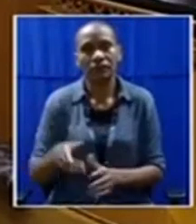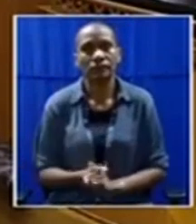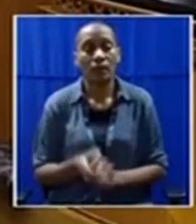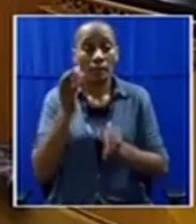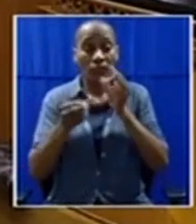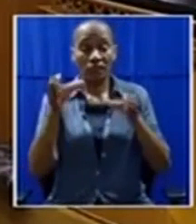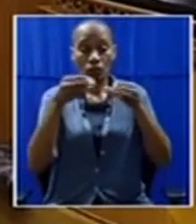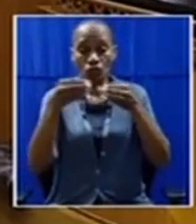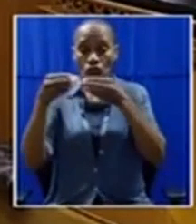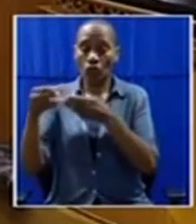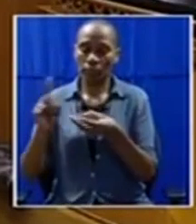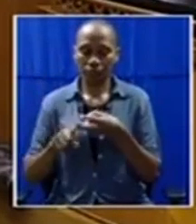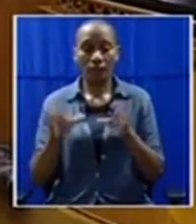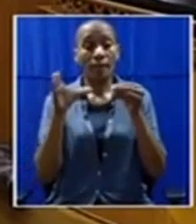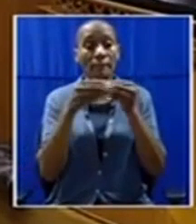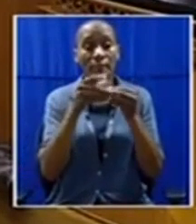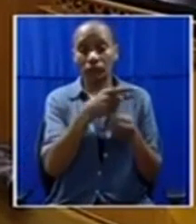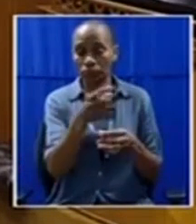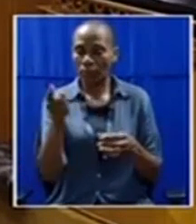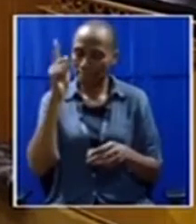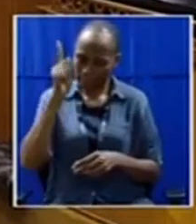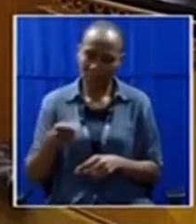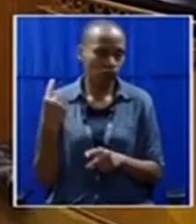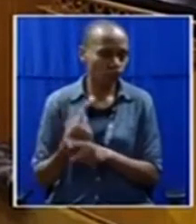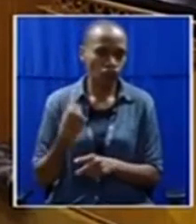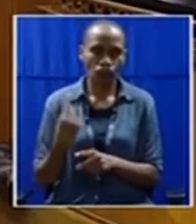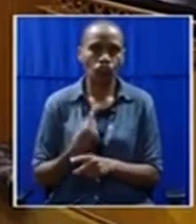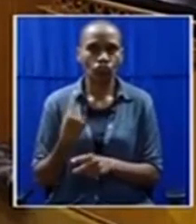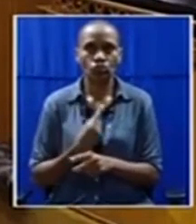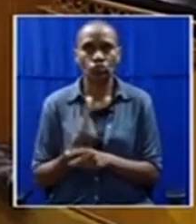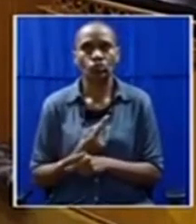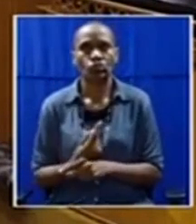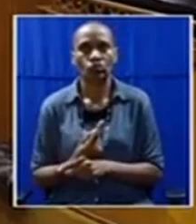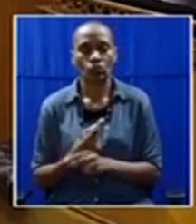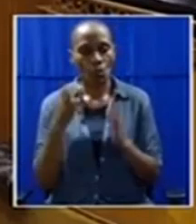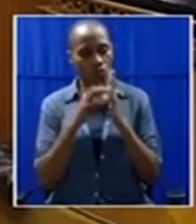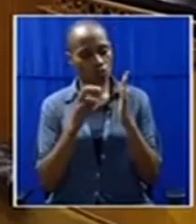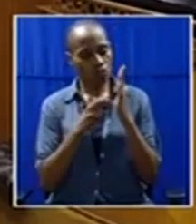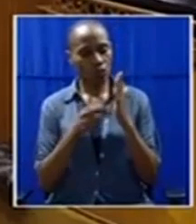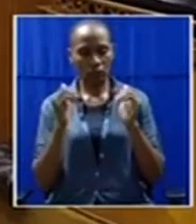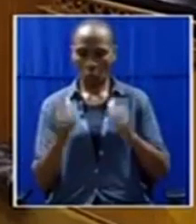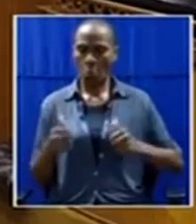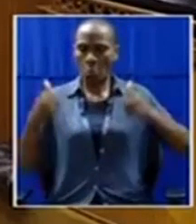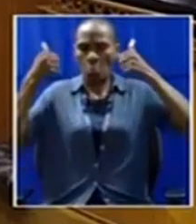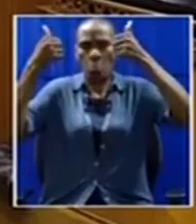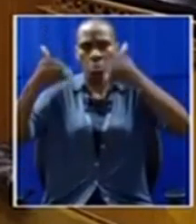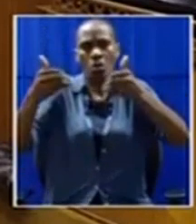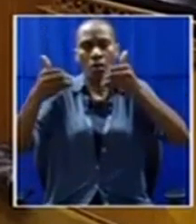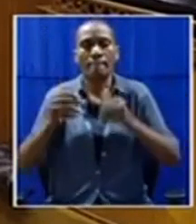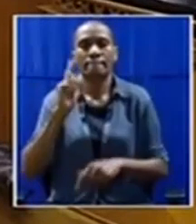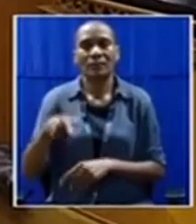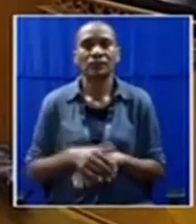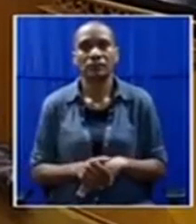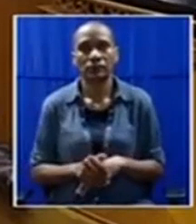Political parties and members must maintain the highest ethical standards.